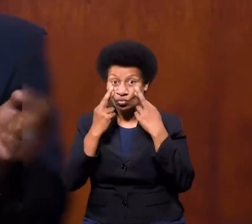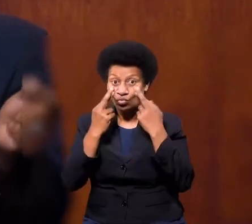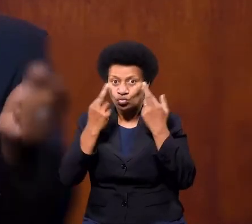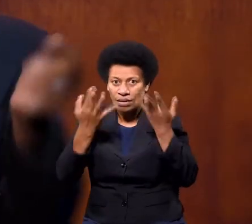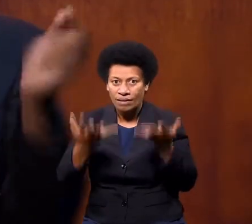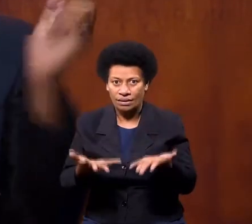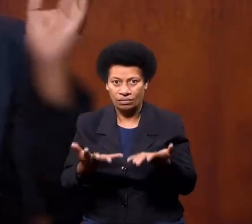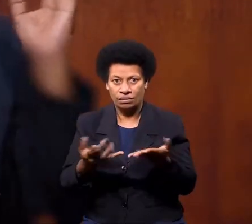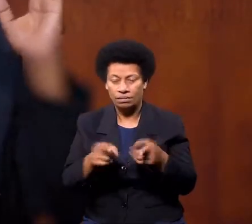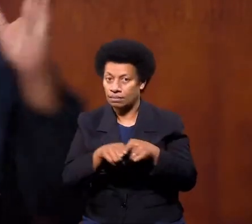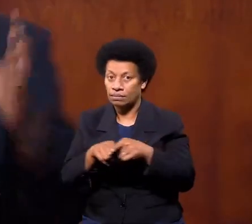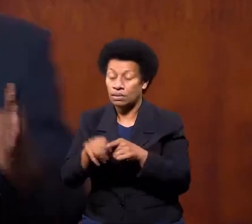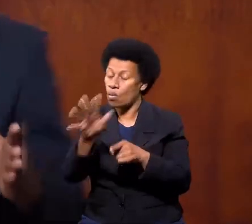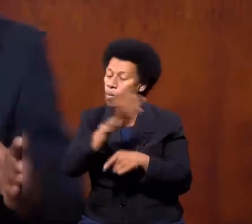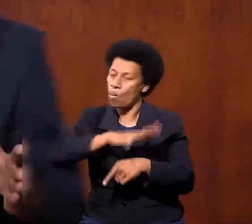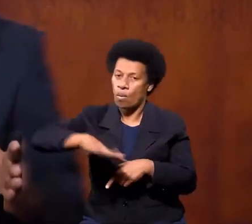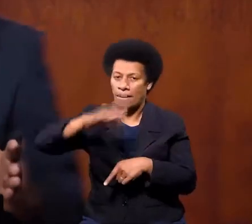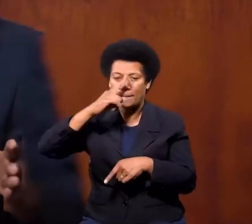the call to